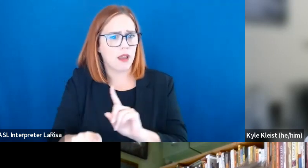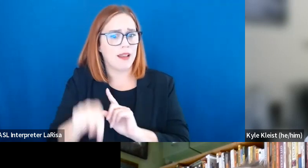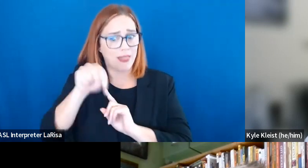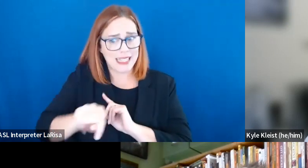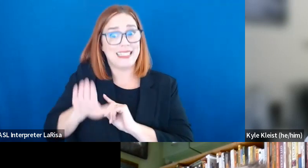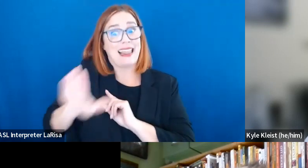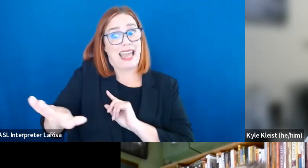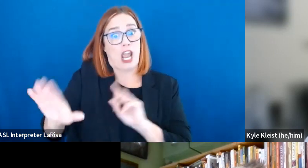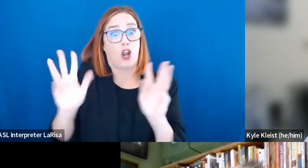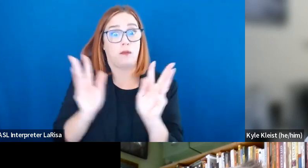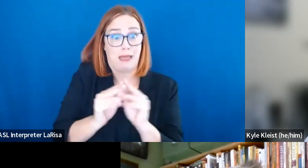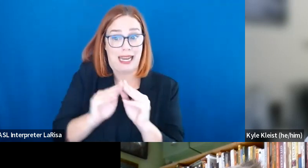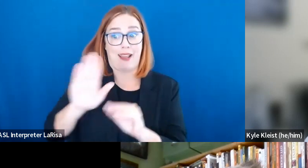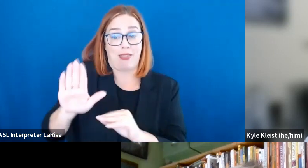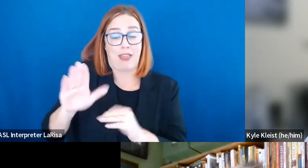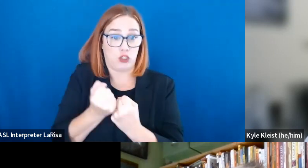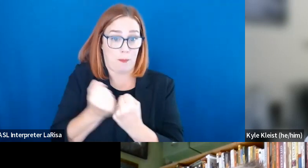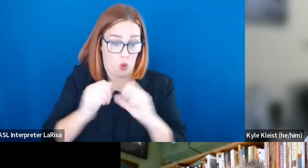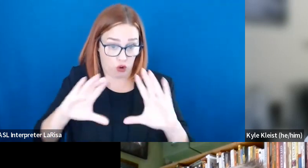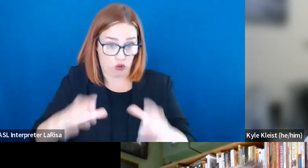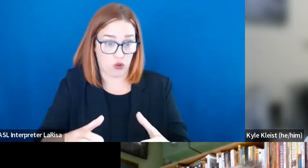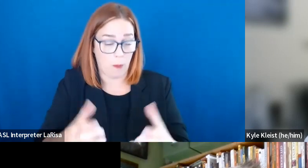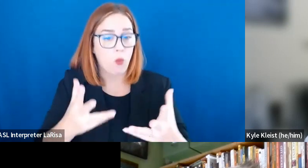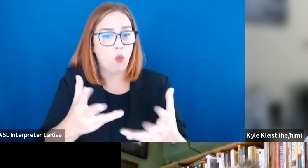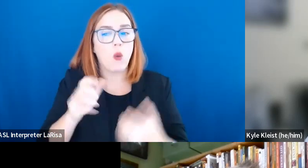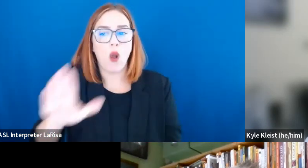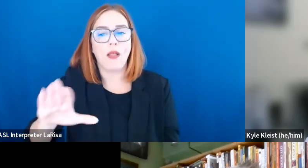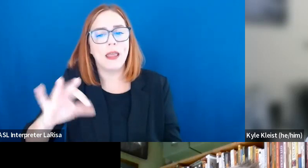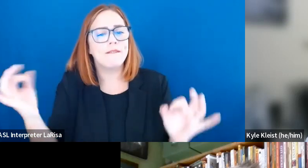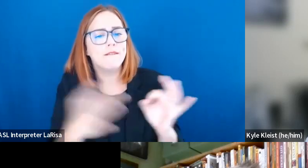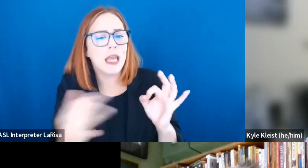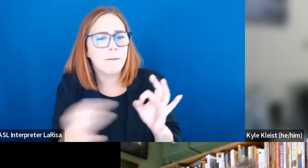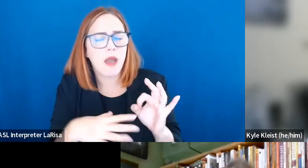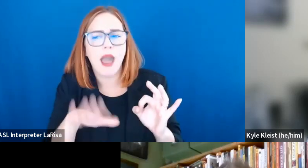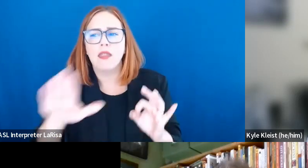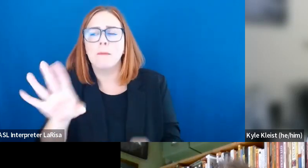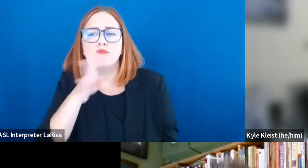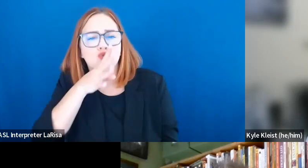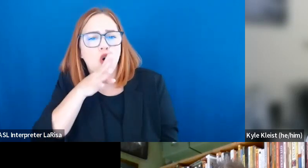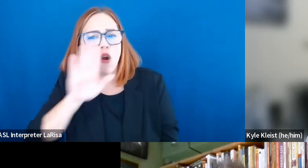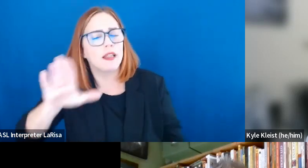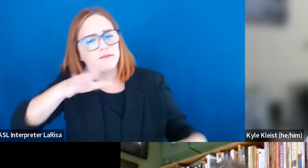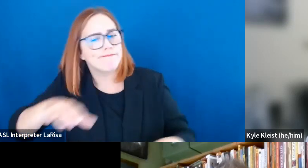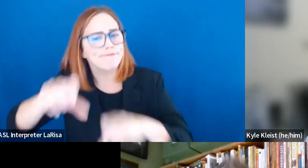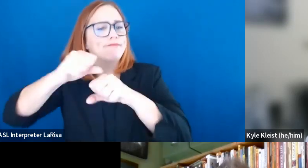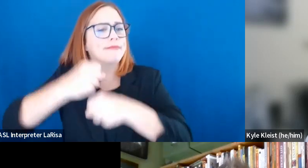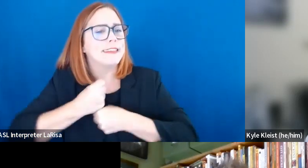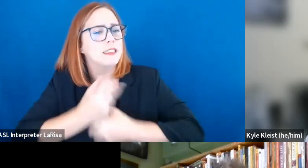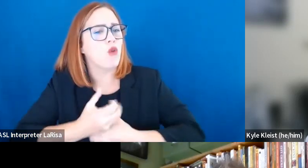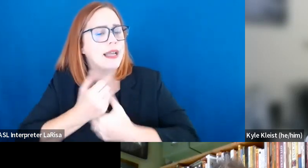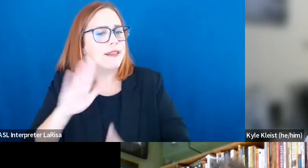So we want them to have input. We want them to be the one talking and expressing.